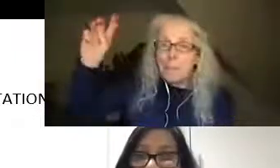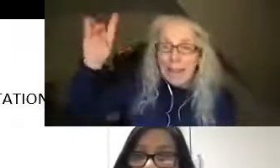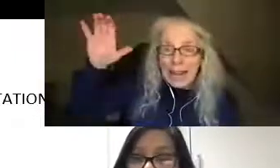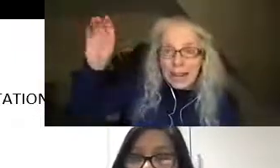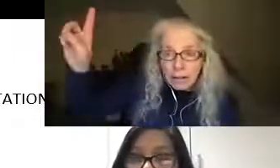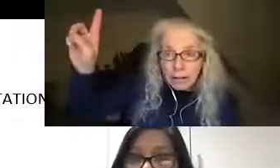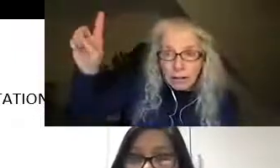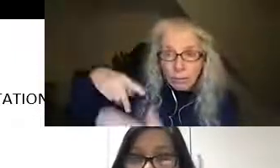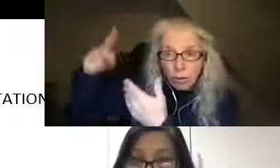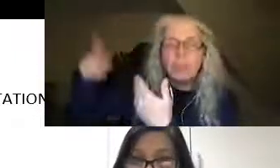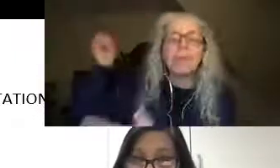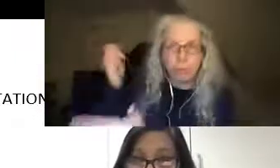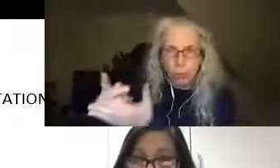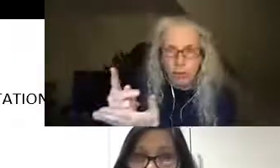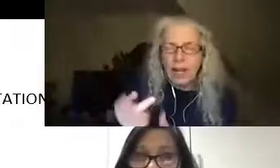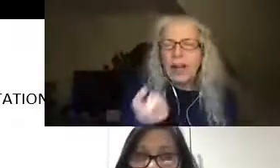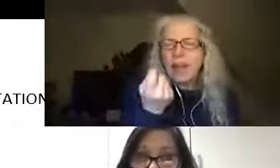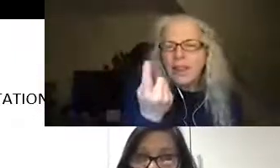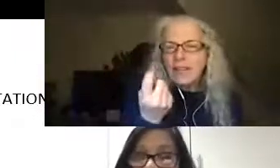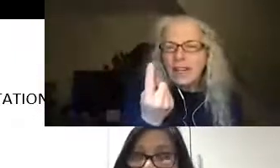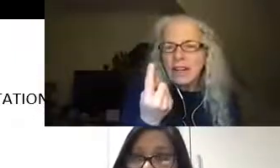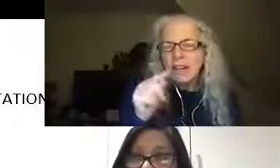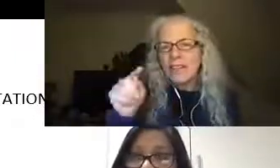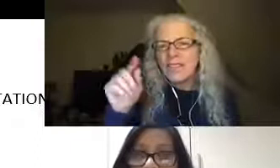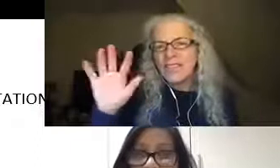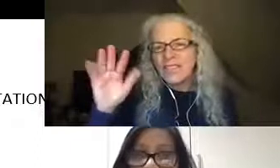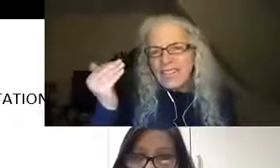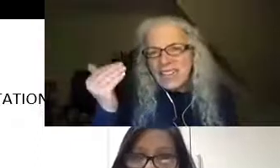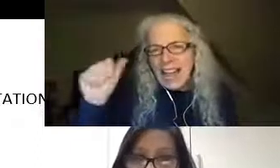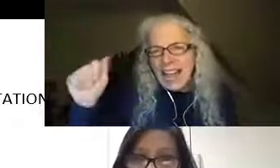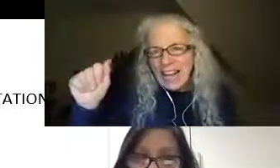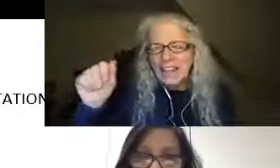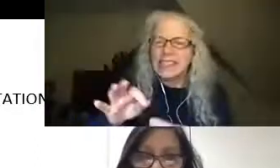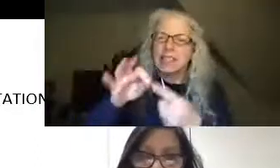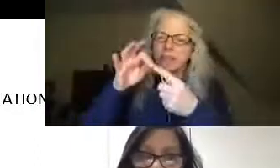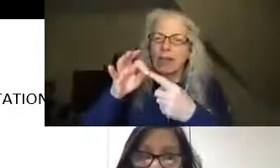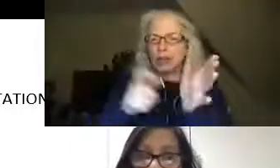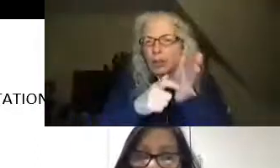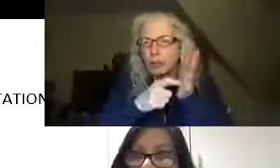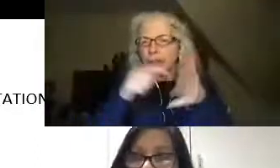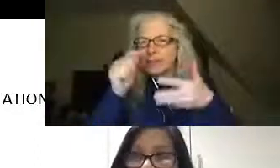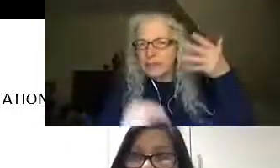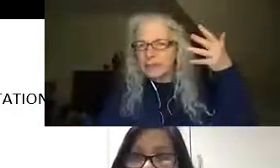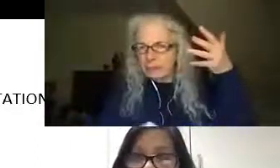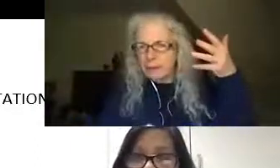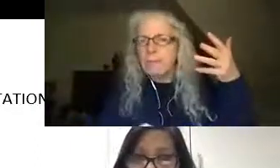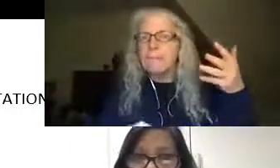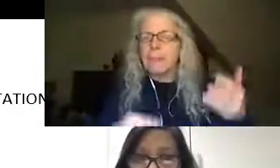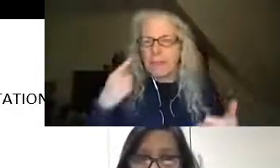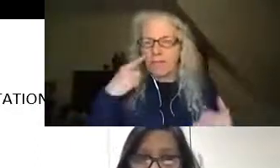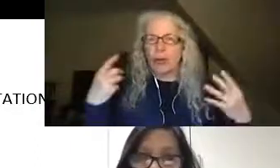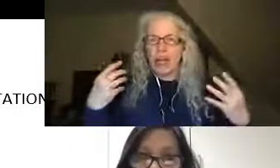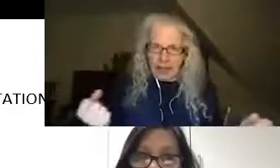a 1115A special terms and conditions for the Healthcare System